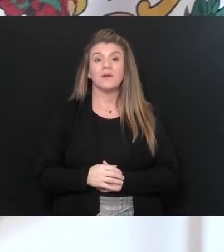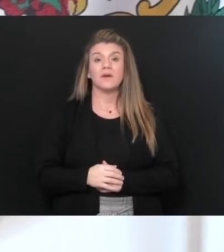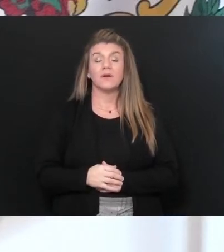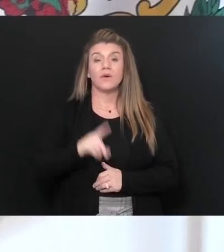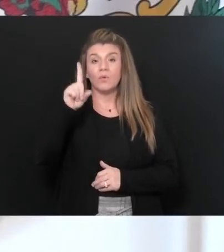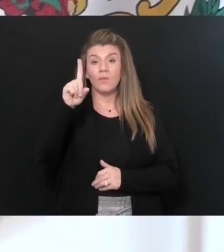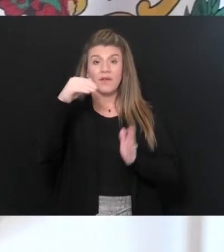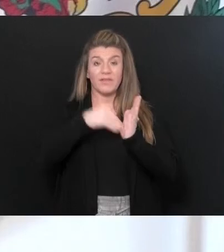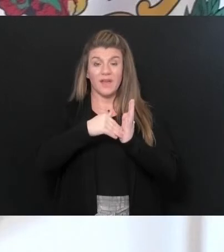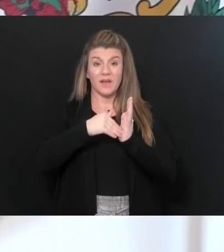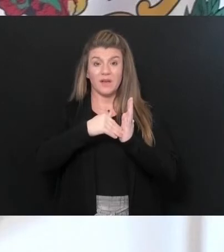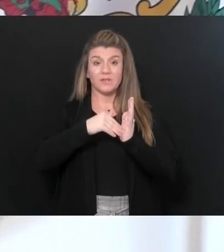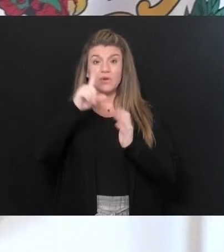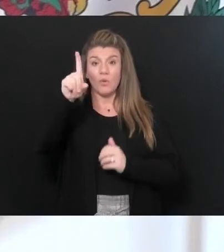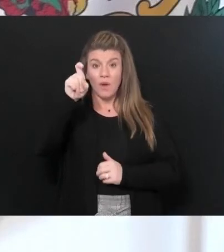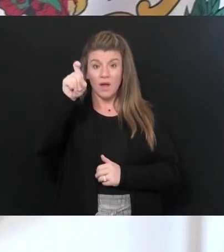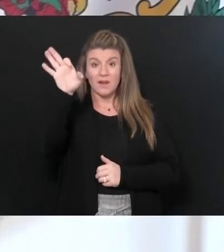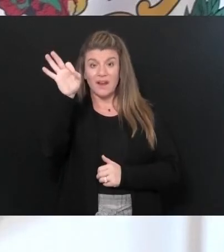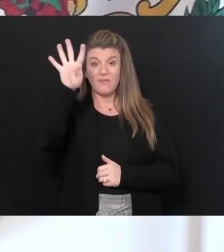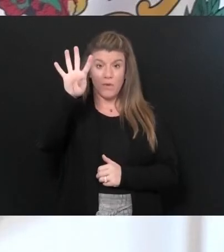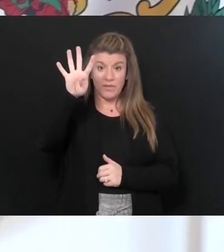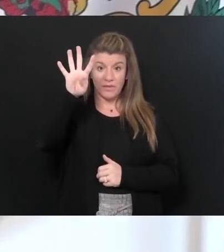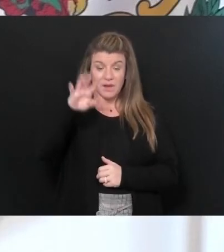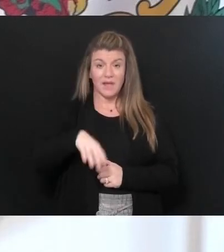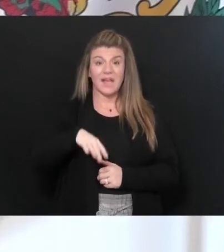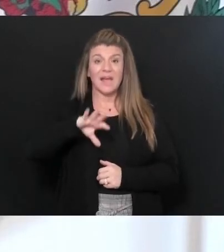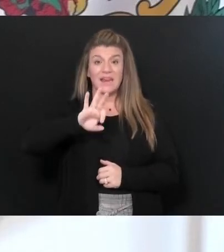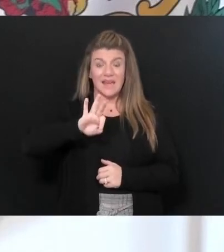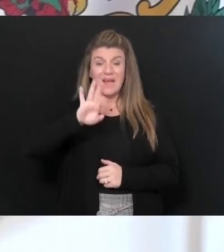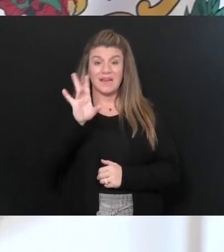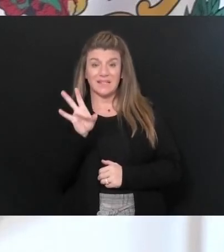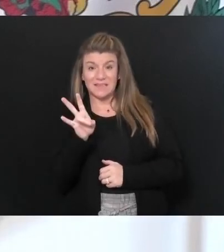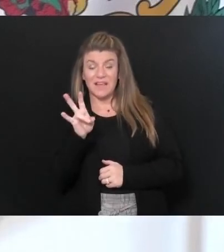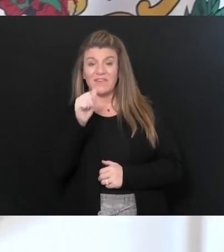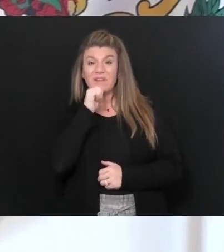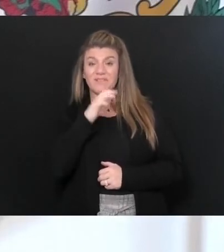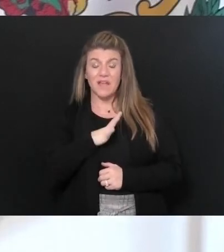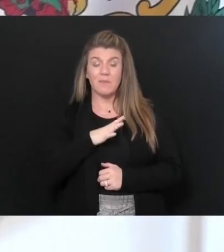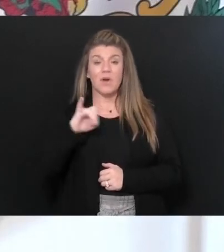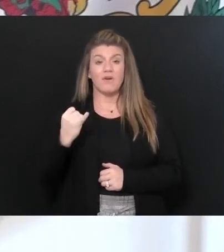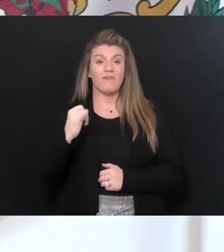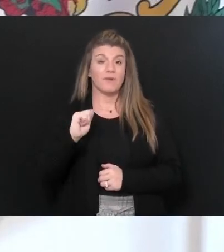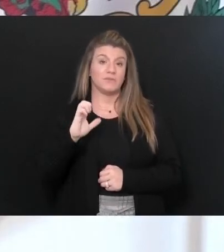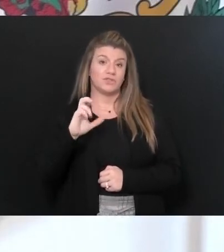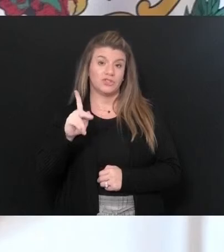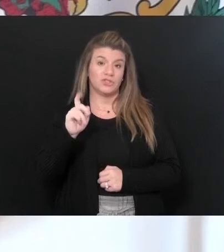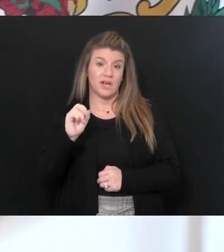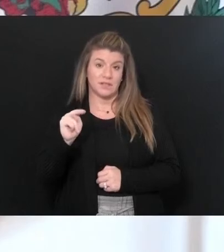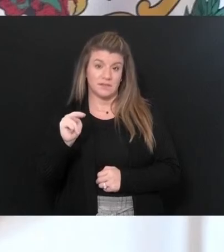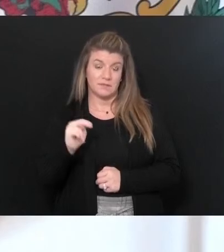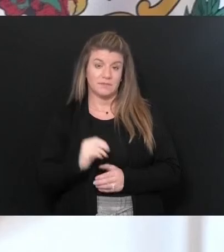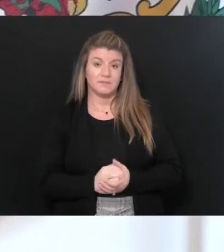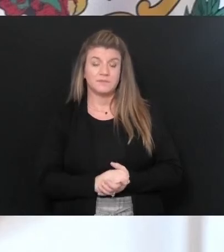our 1,194th death, a 97-year-old female from Jackson County.